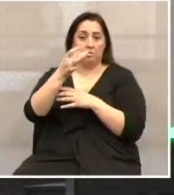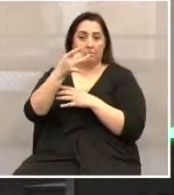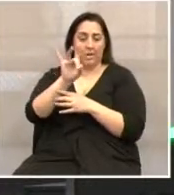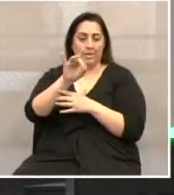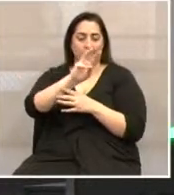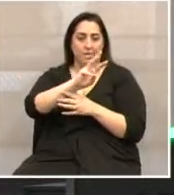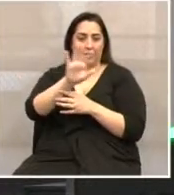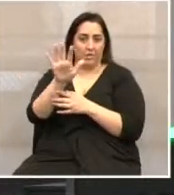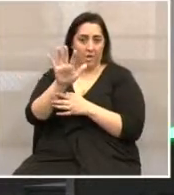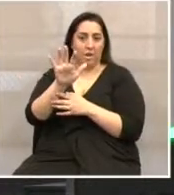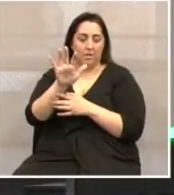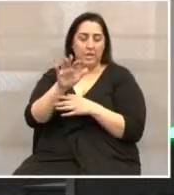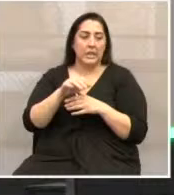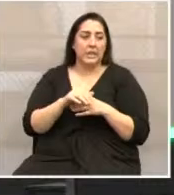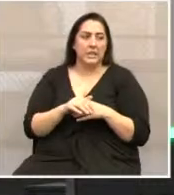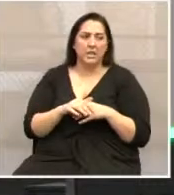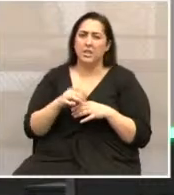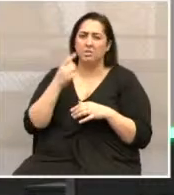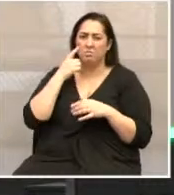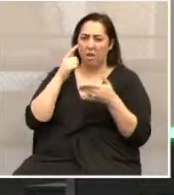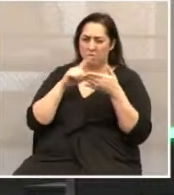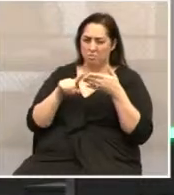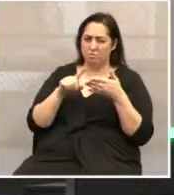Amendment, there were some, I looked it up, some